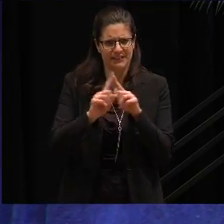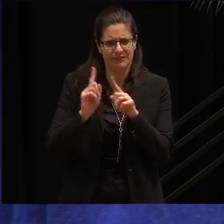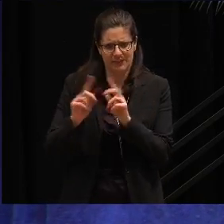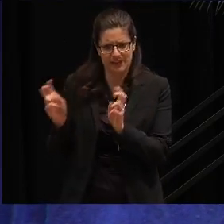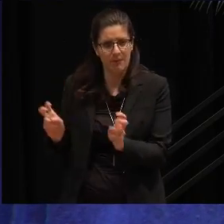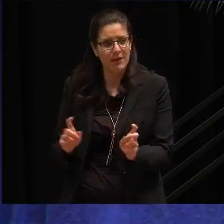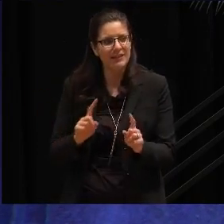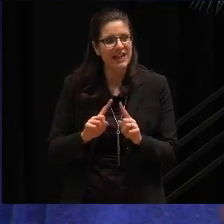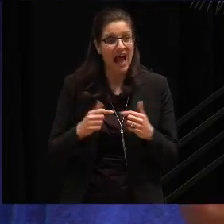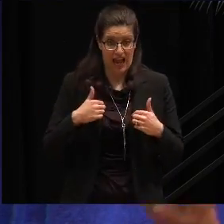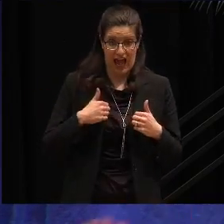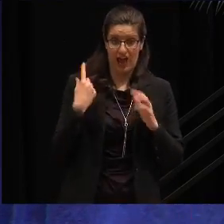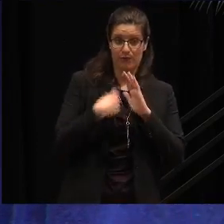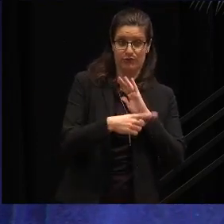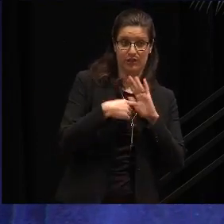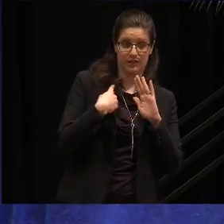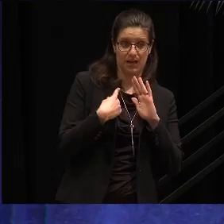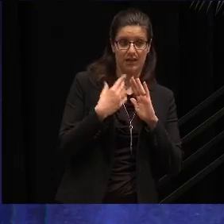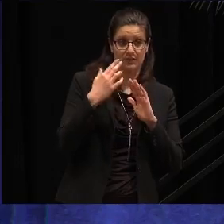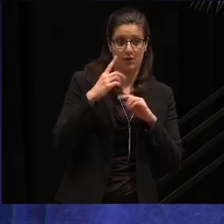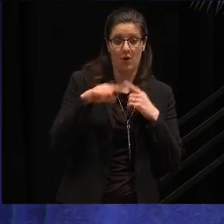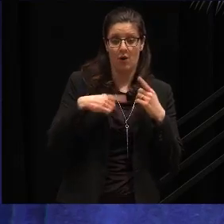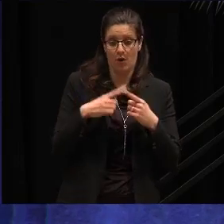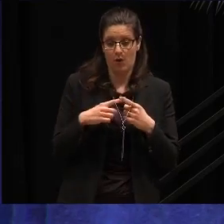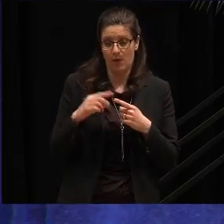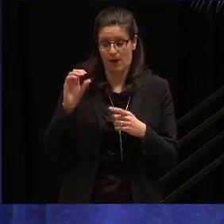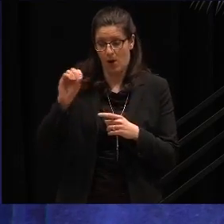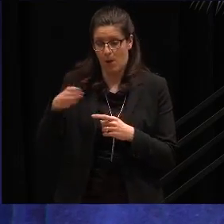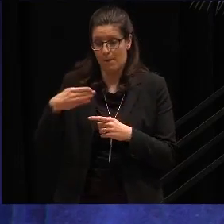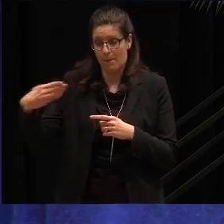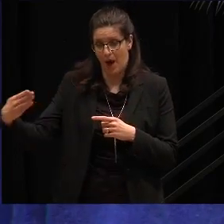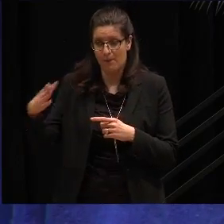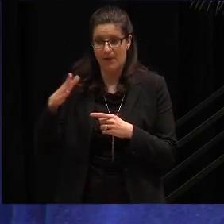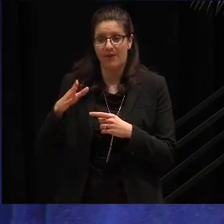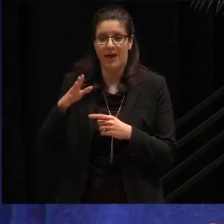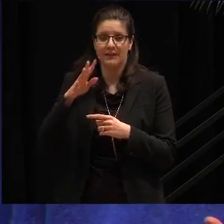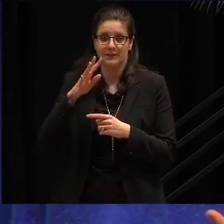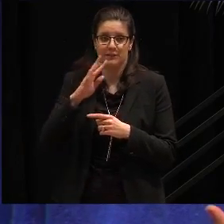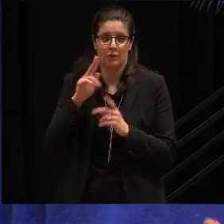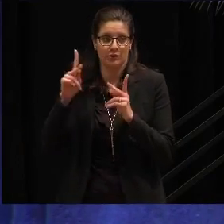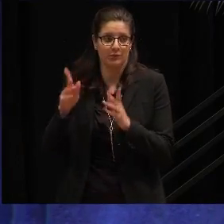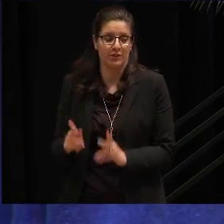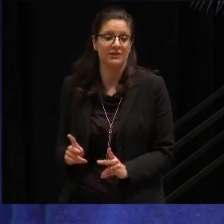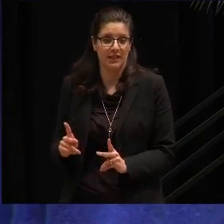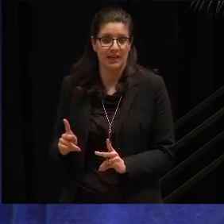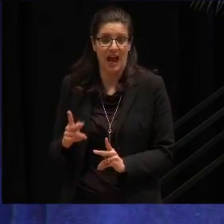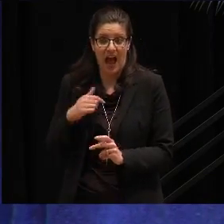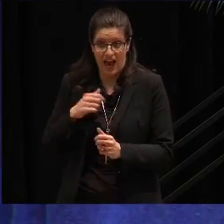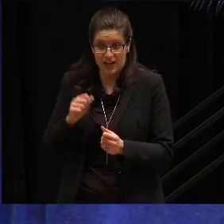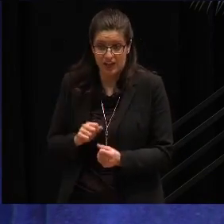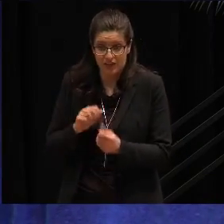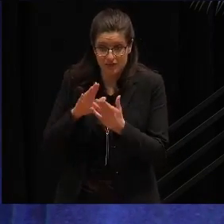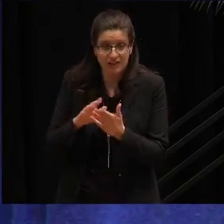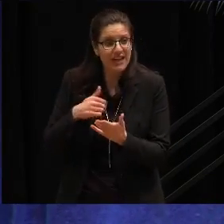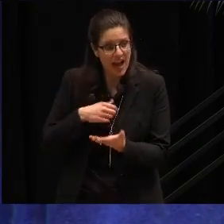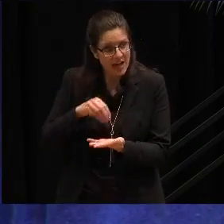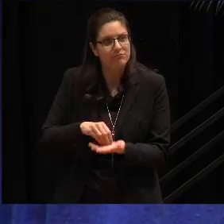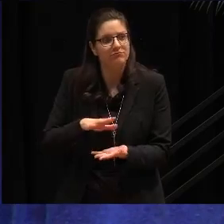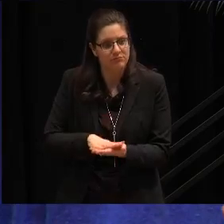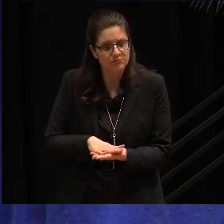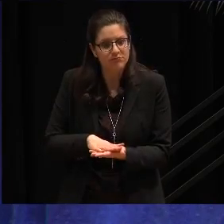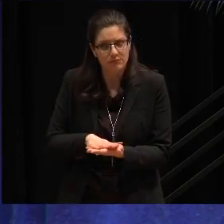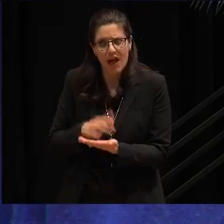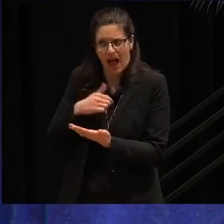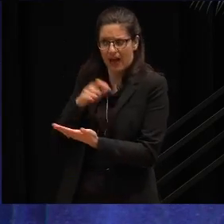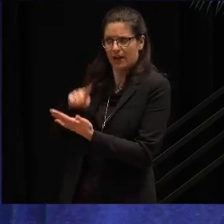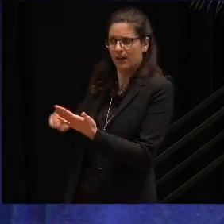was highly criticized when, after being President Barack Obama's spokesperson, I confronted, and I'm on the record as criticizing